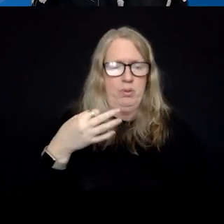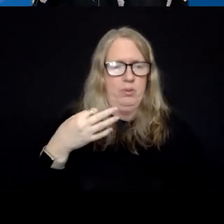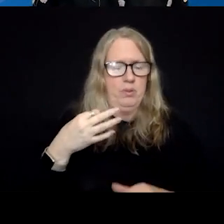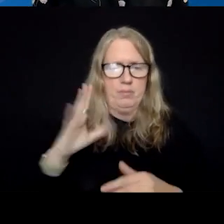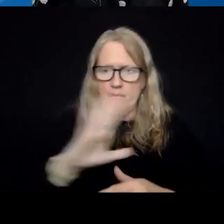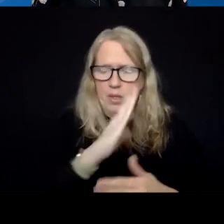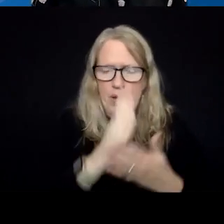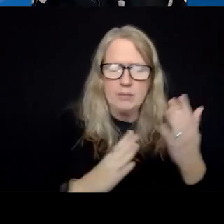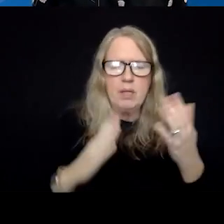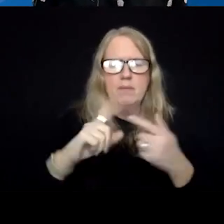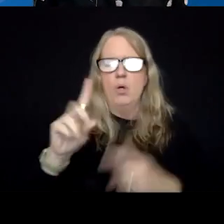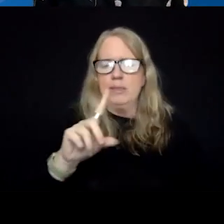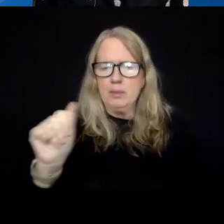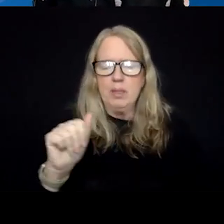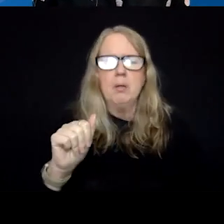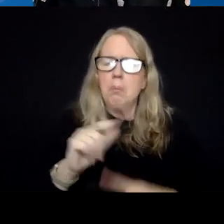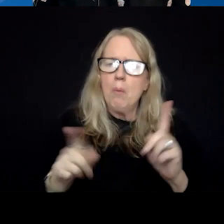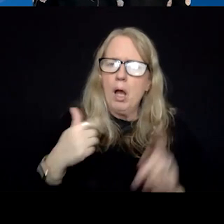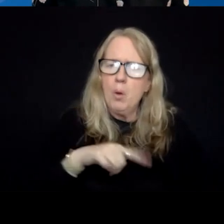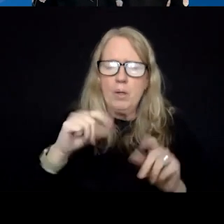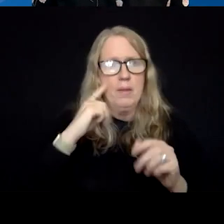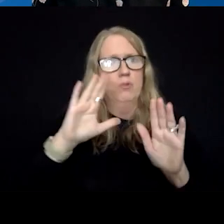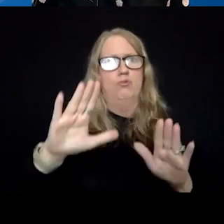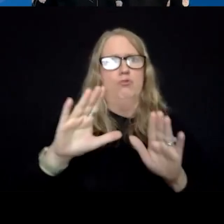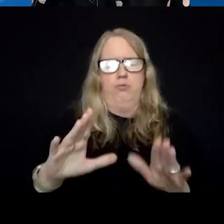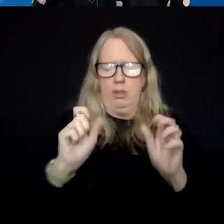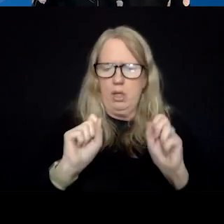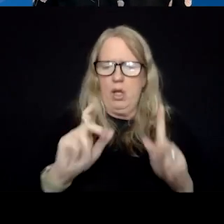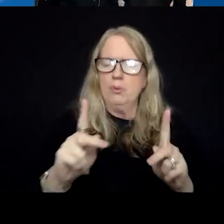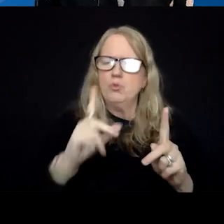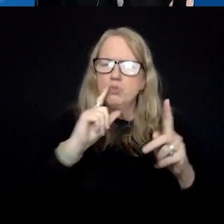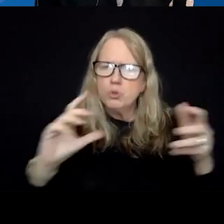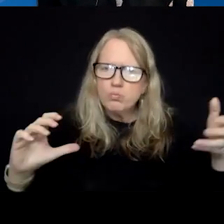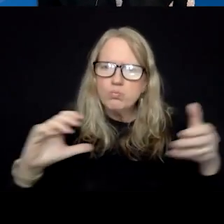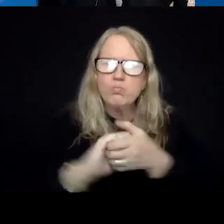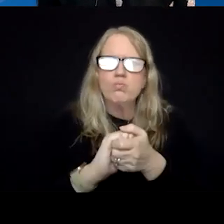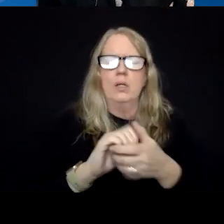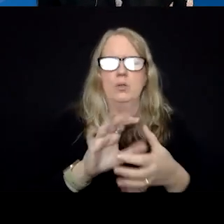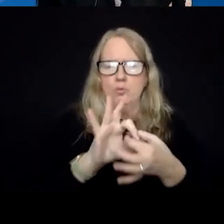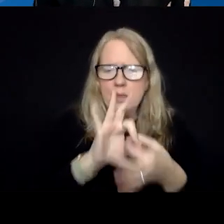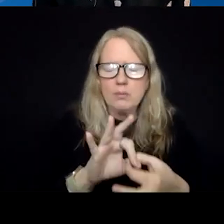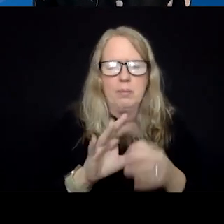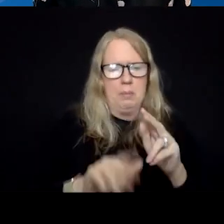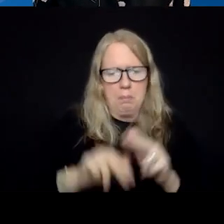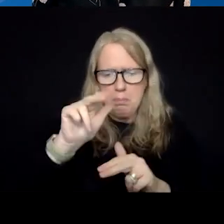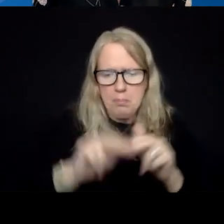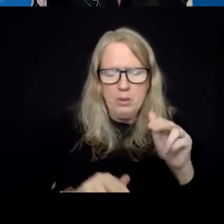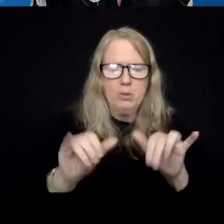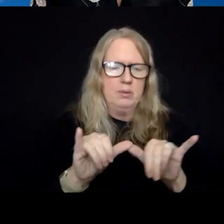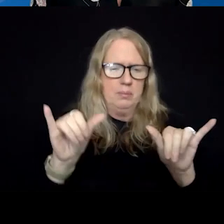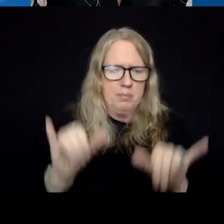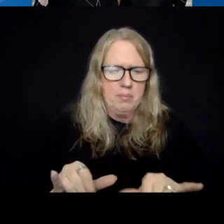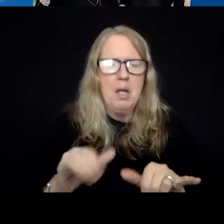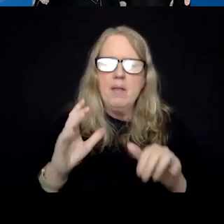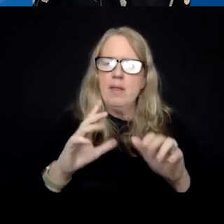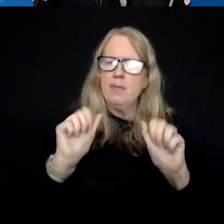of disability, but we do think that there's great opportunity to forge relationships and build systems that are responsive to